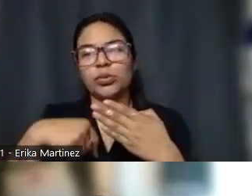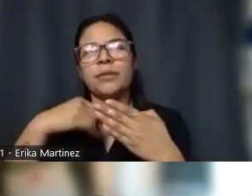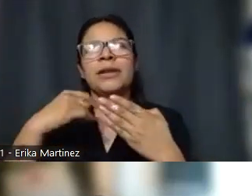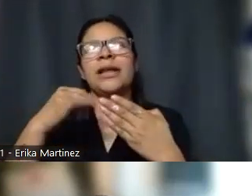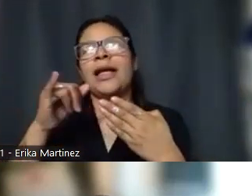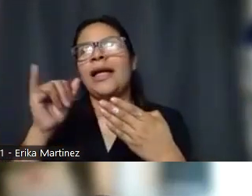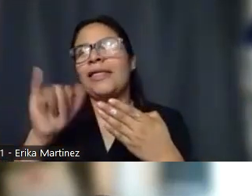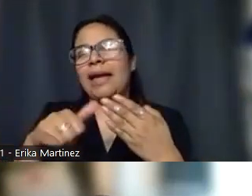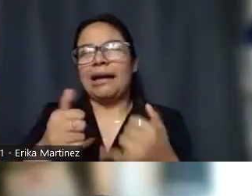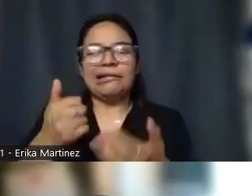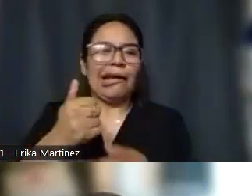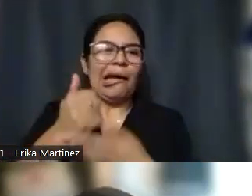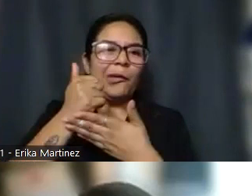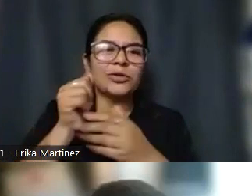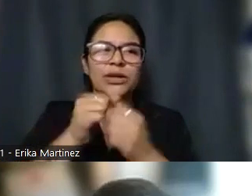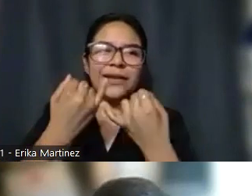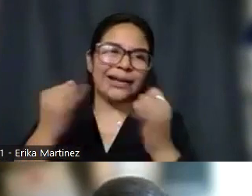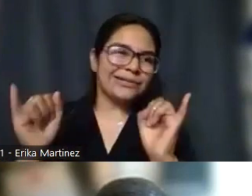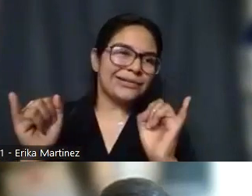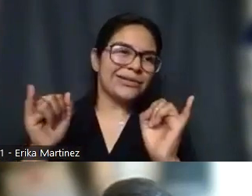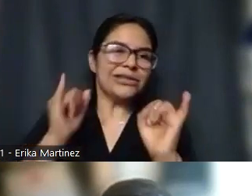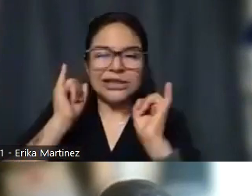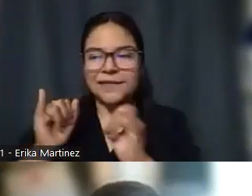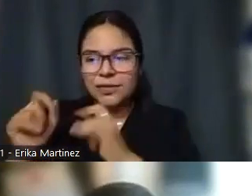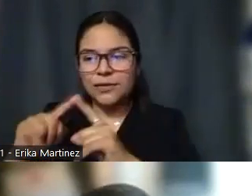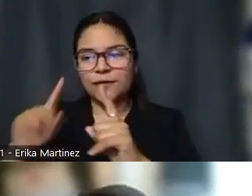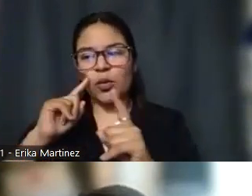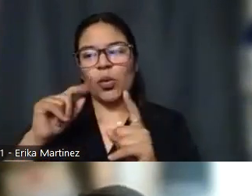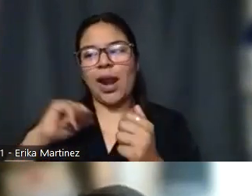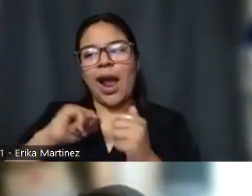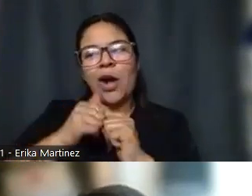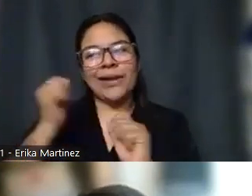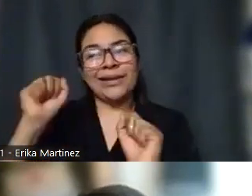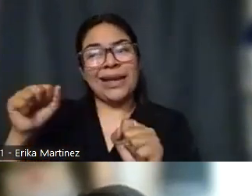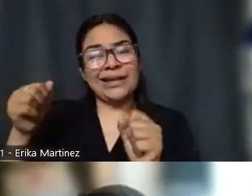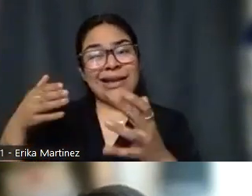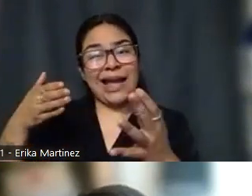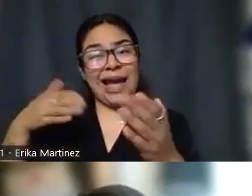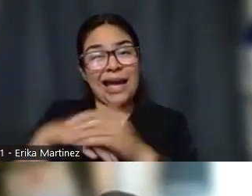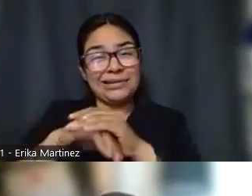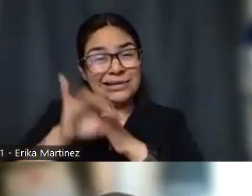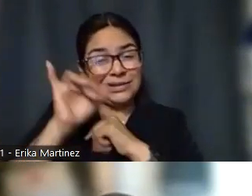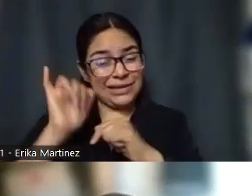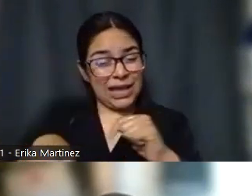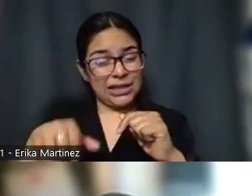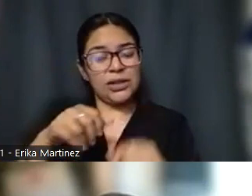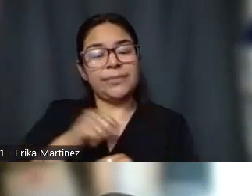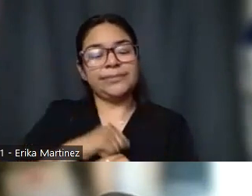identifying, to connecting, to serving elder abuse victims. That's very common. In terms of